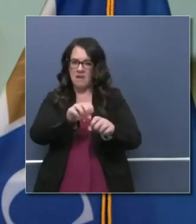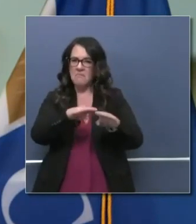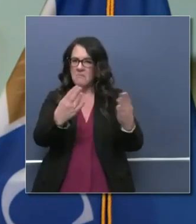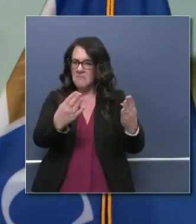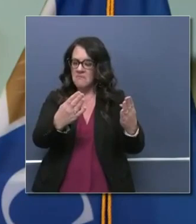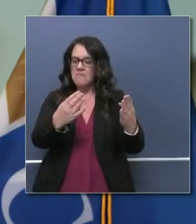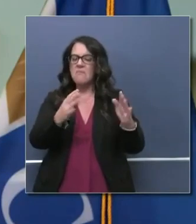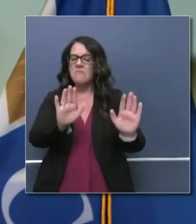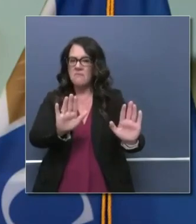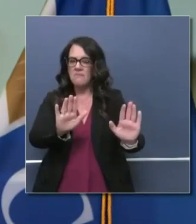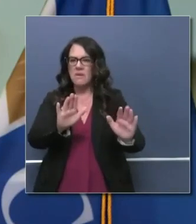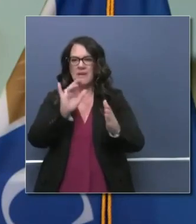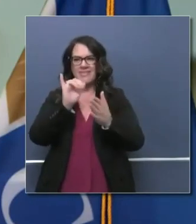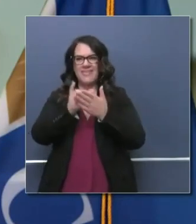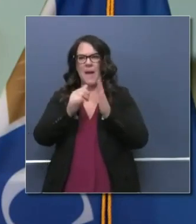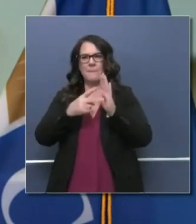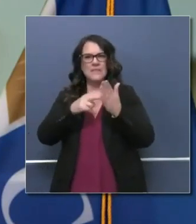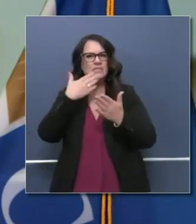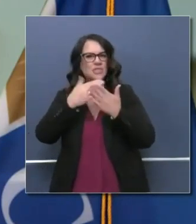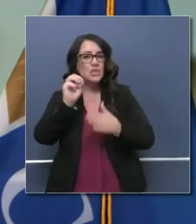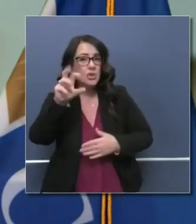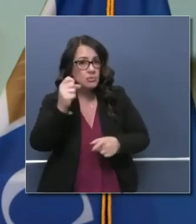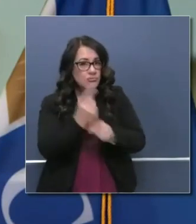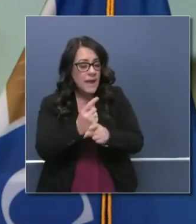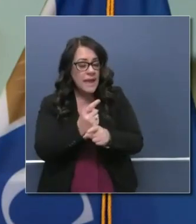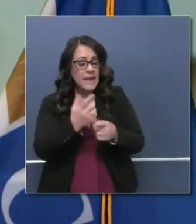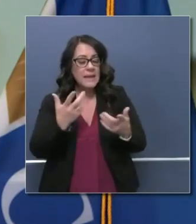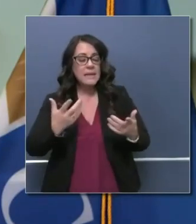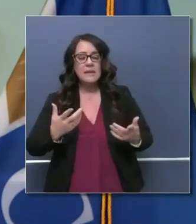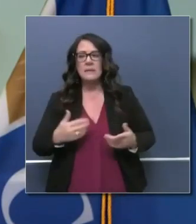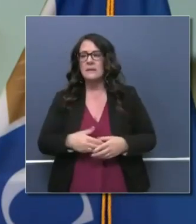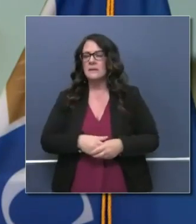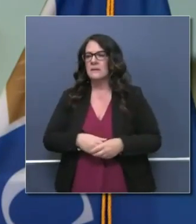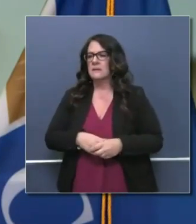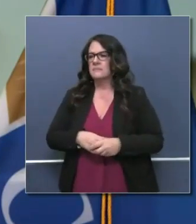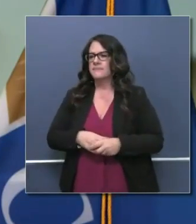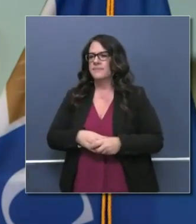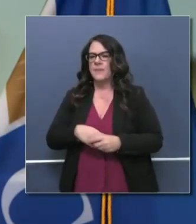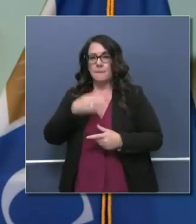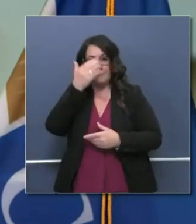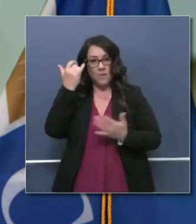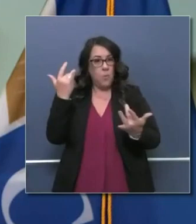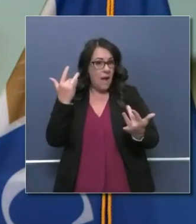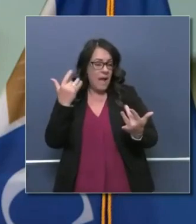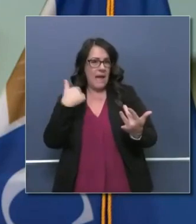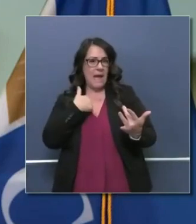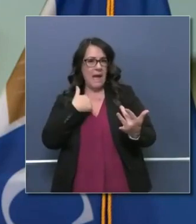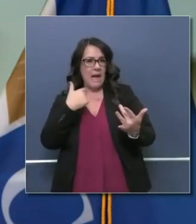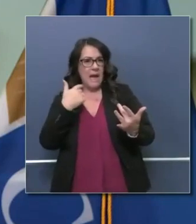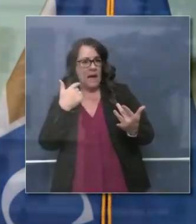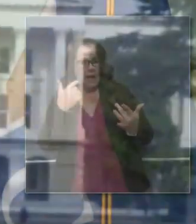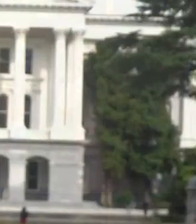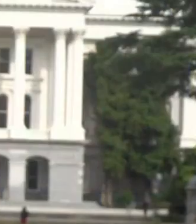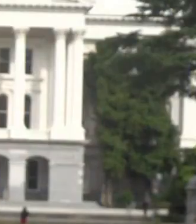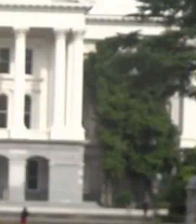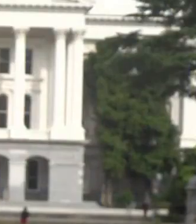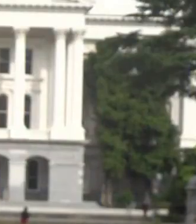positive sign and it's happened only for one reason. The data says it can happen.